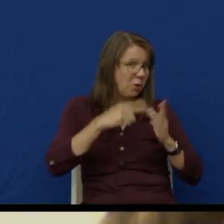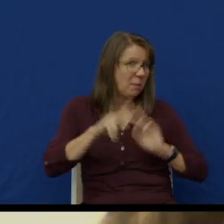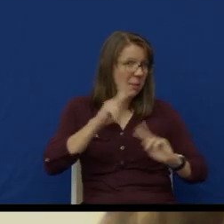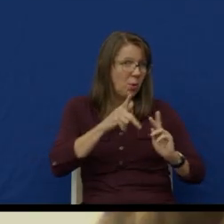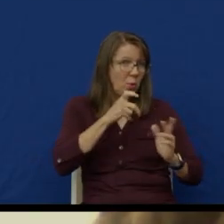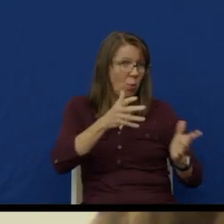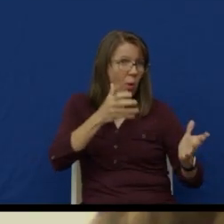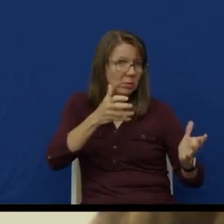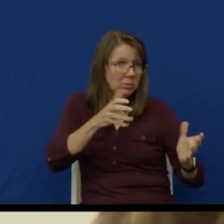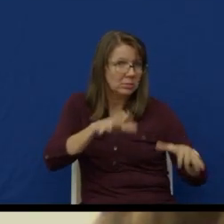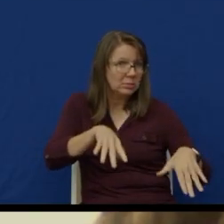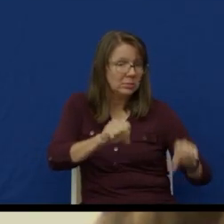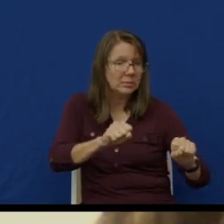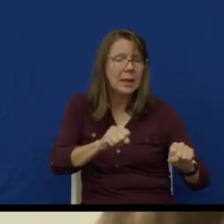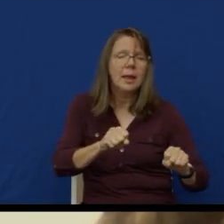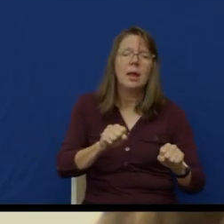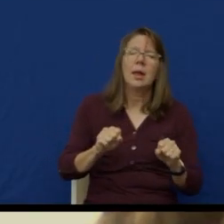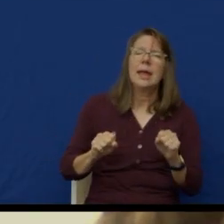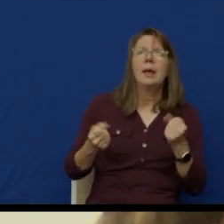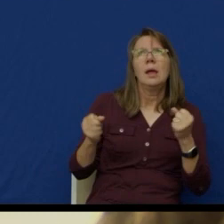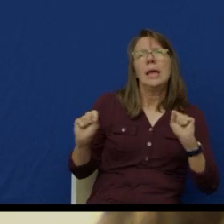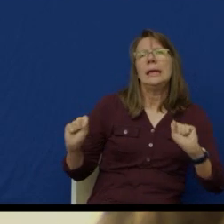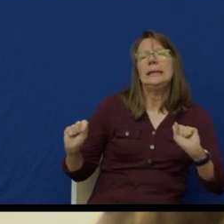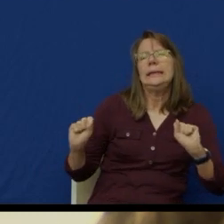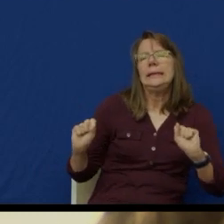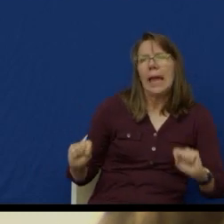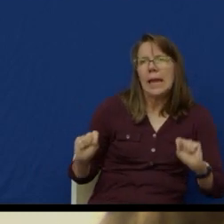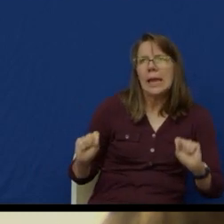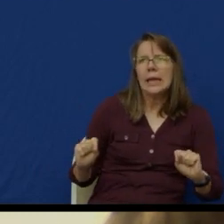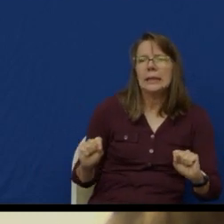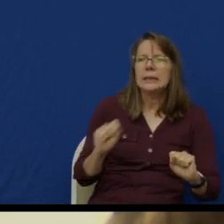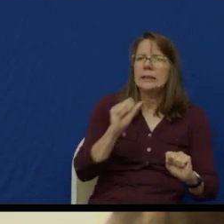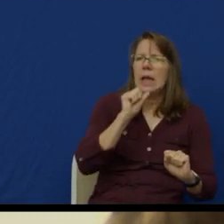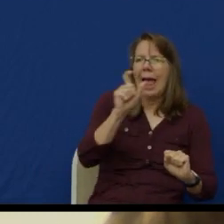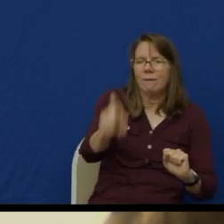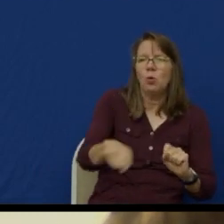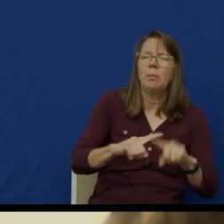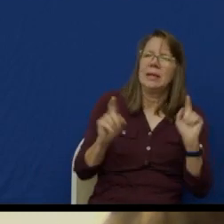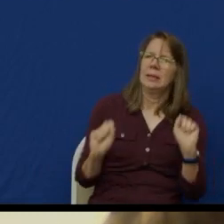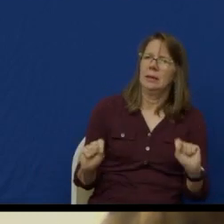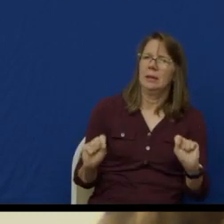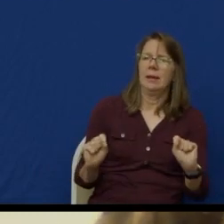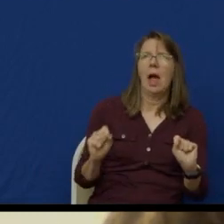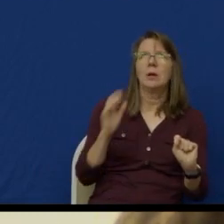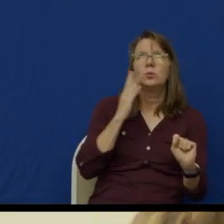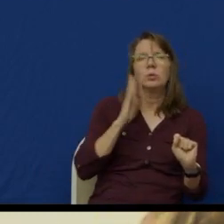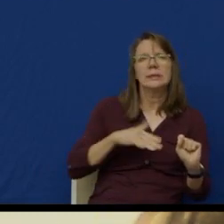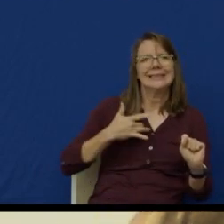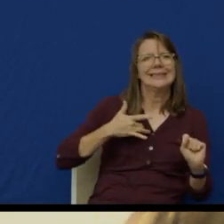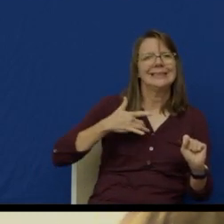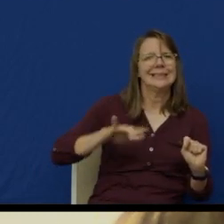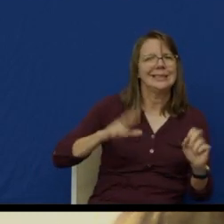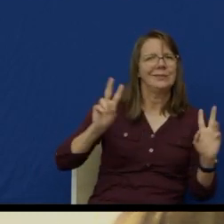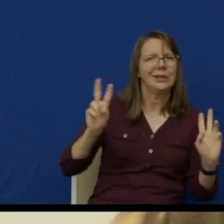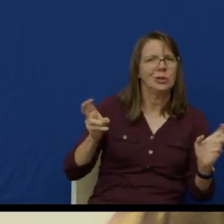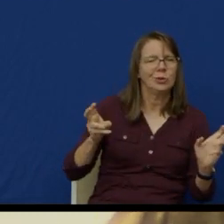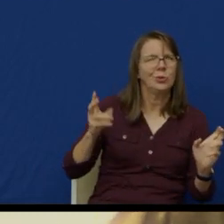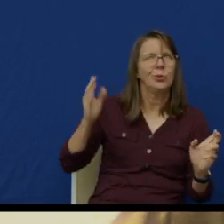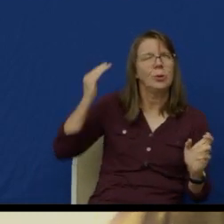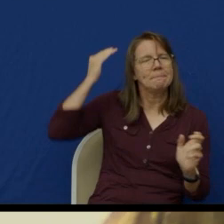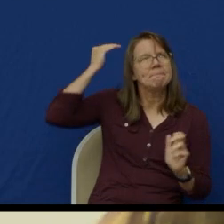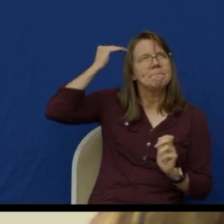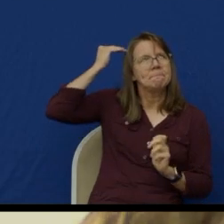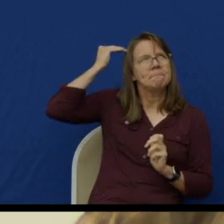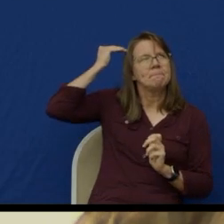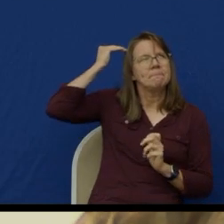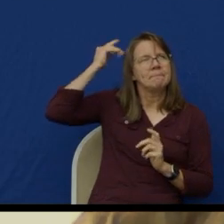It can somewhat, not distinctly, and naturally this is a very sensitive issue that we're very aware of. As